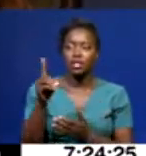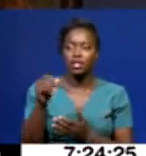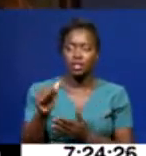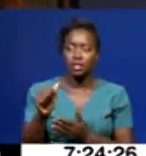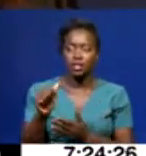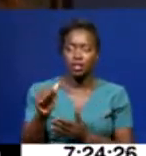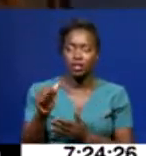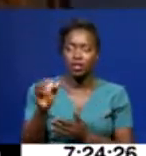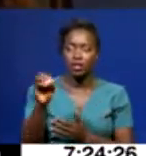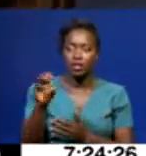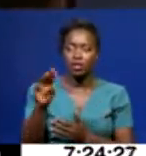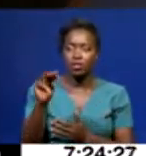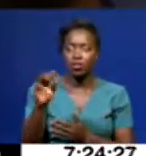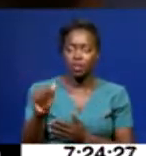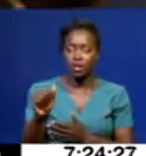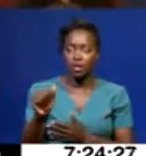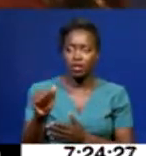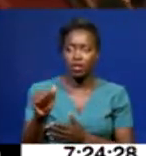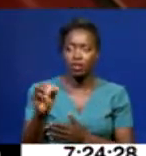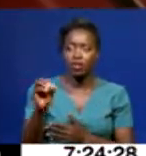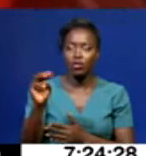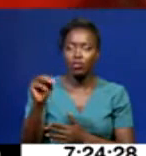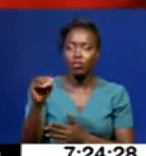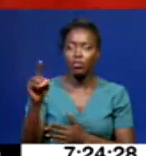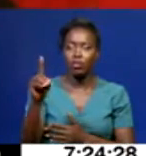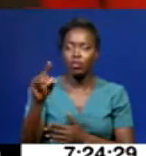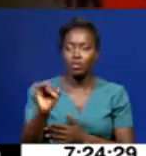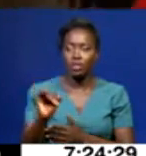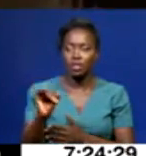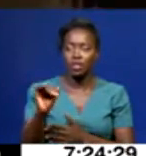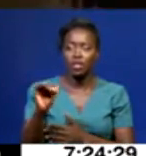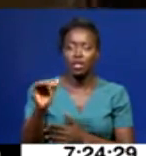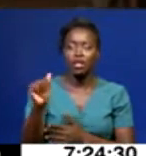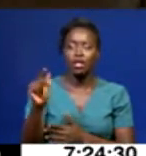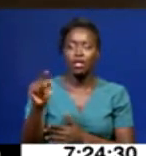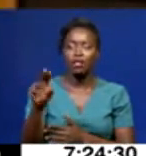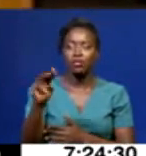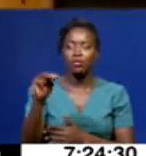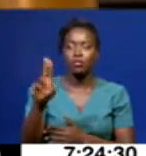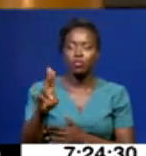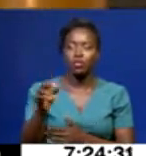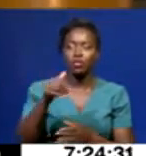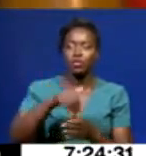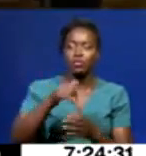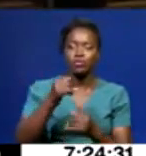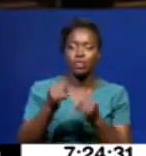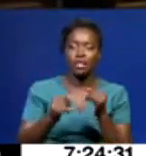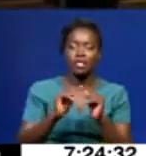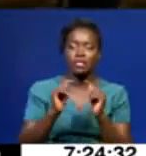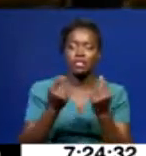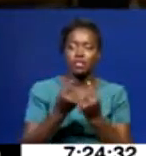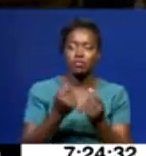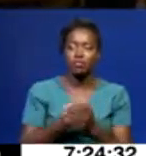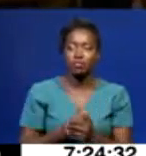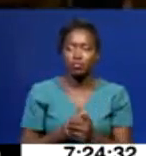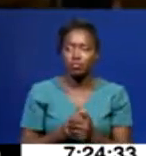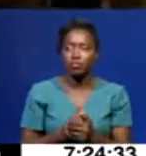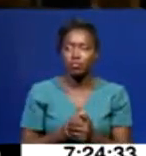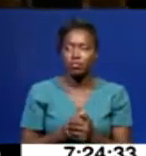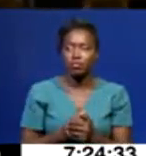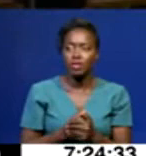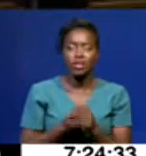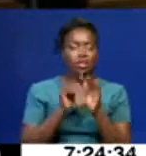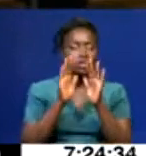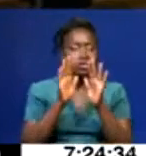Ouma, Amos Nondi, David Ochieng na Teddy Akumu pia walijumuishwa kwenye kikosi cha mwisho. In Mauritius is